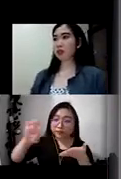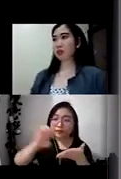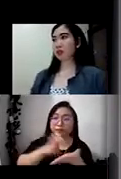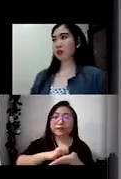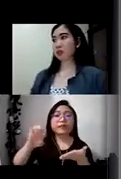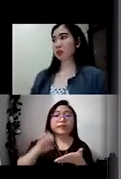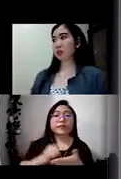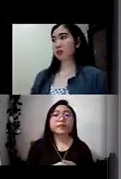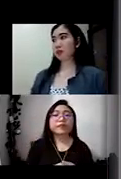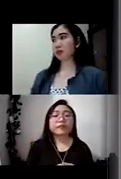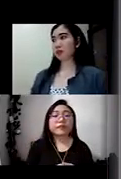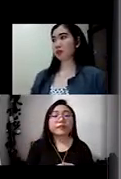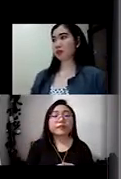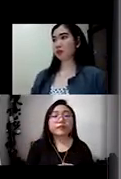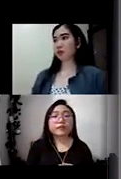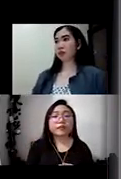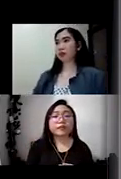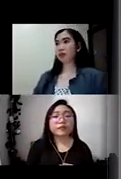yan.